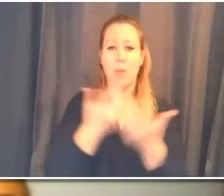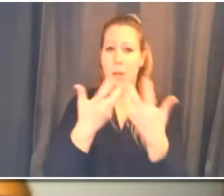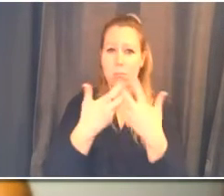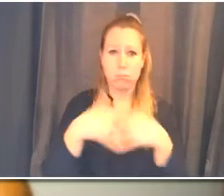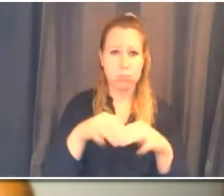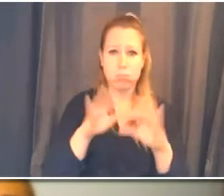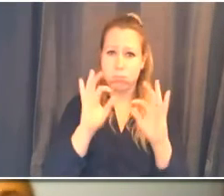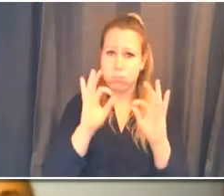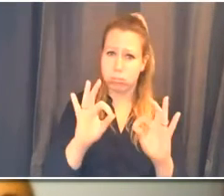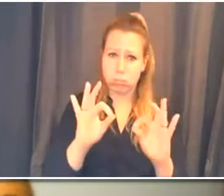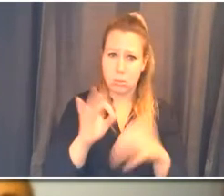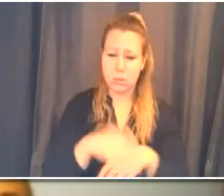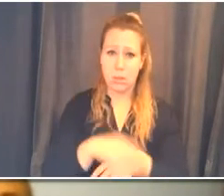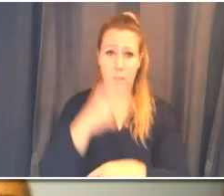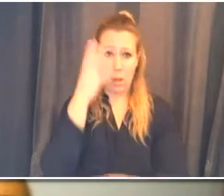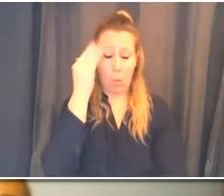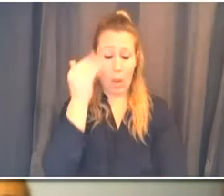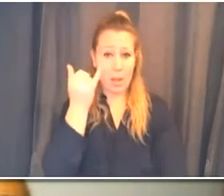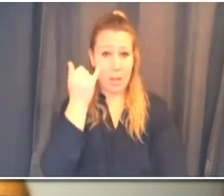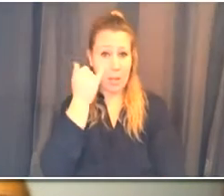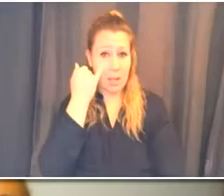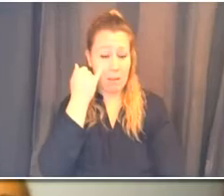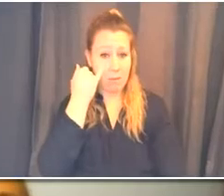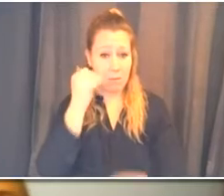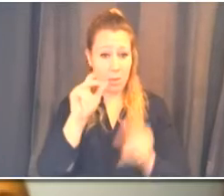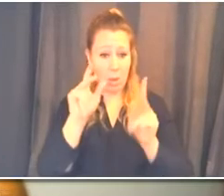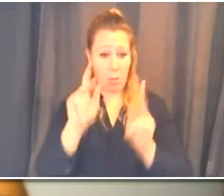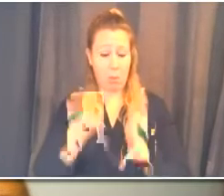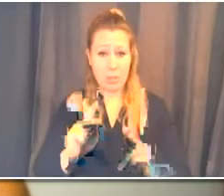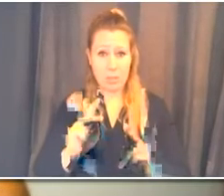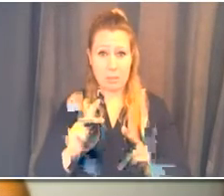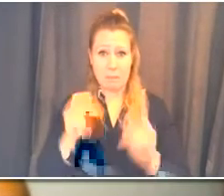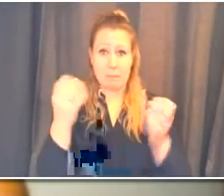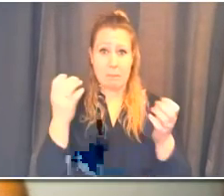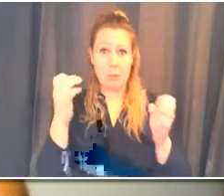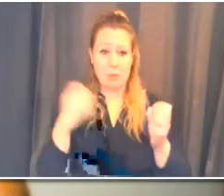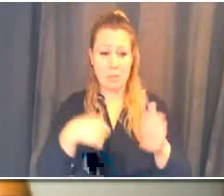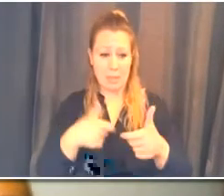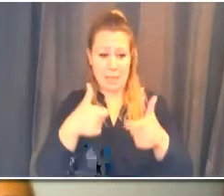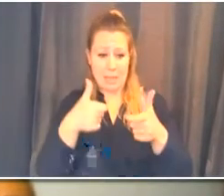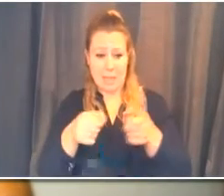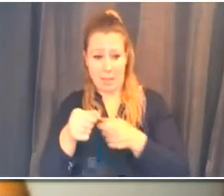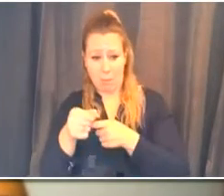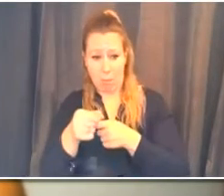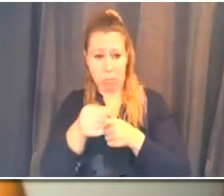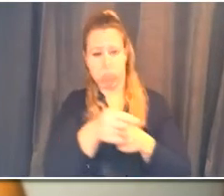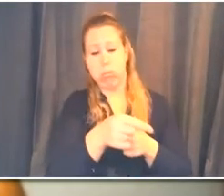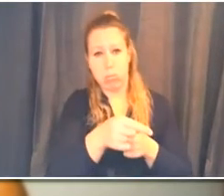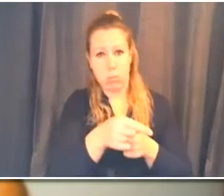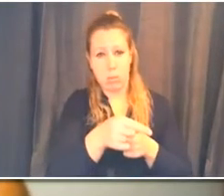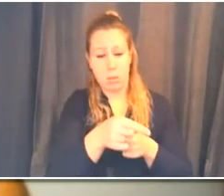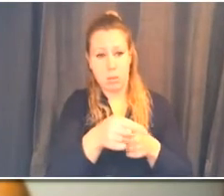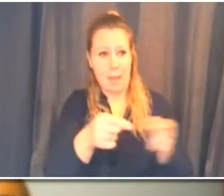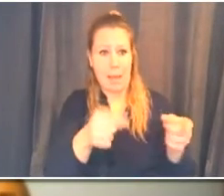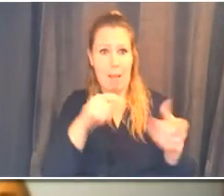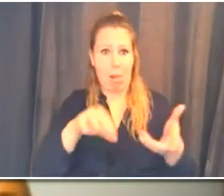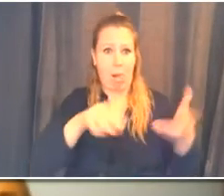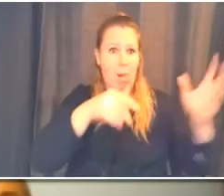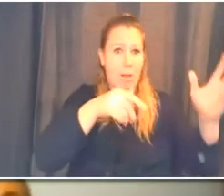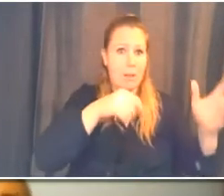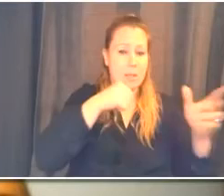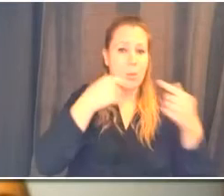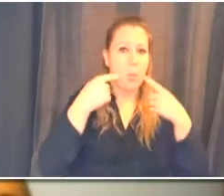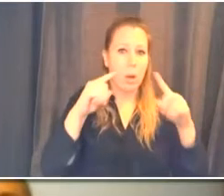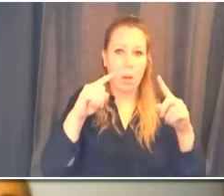testing training it takes time and we didn't want to rush through it and get it going before it was ready to go live